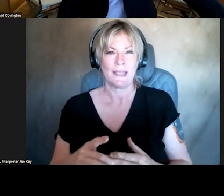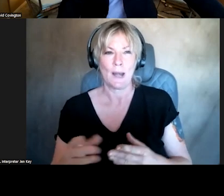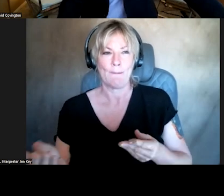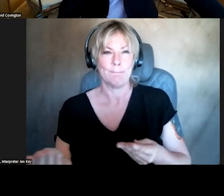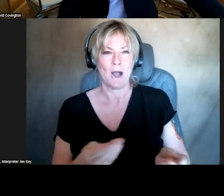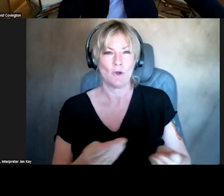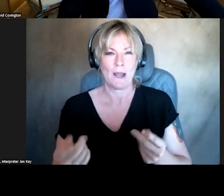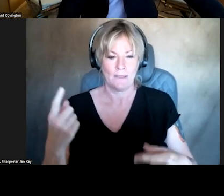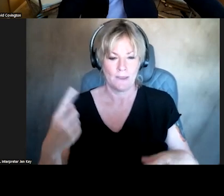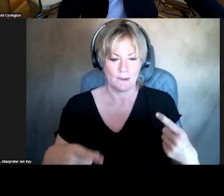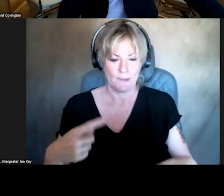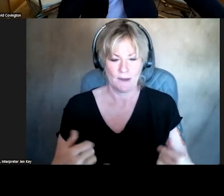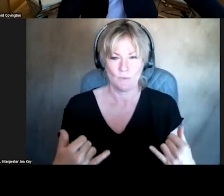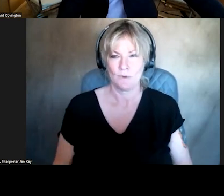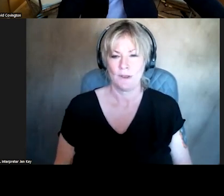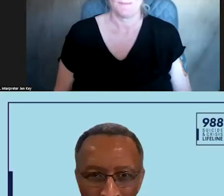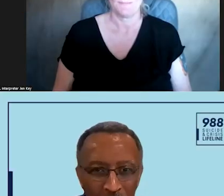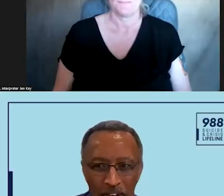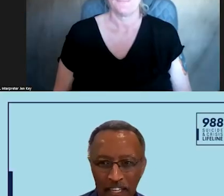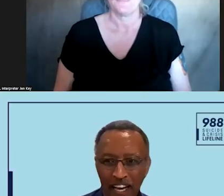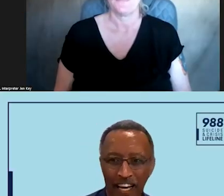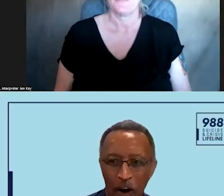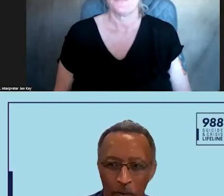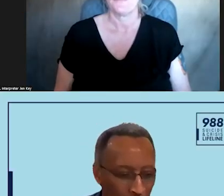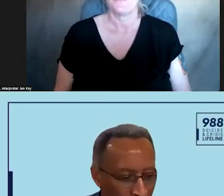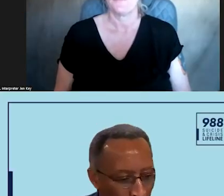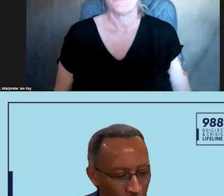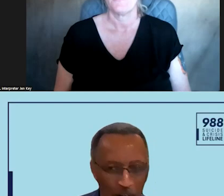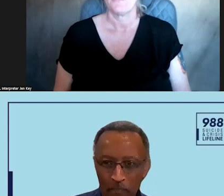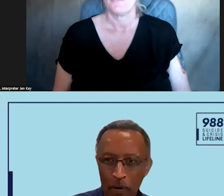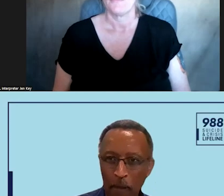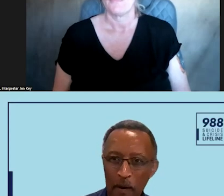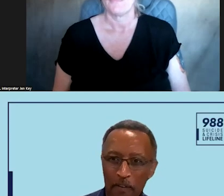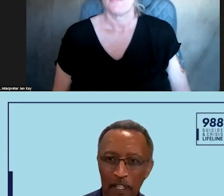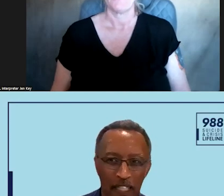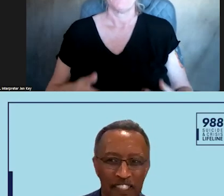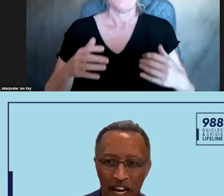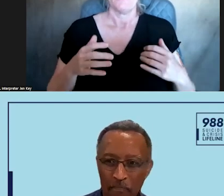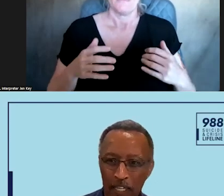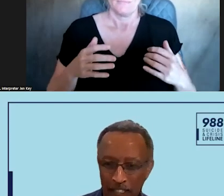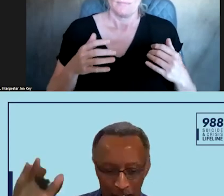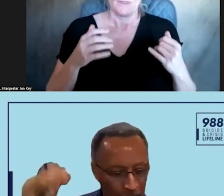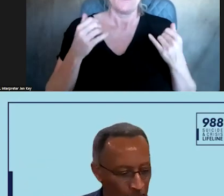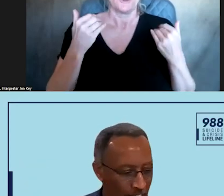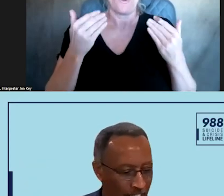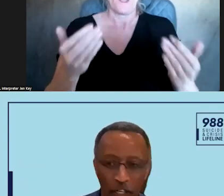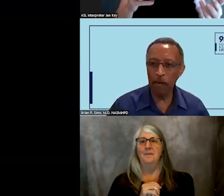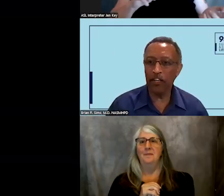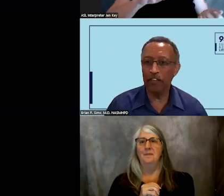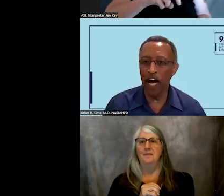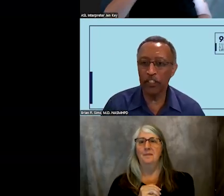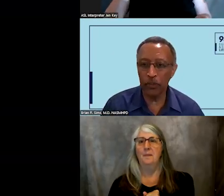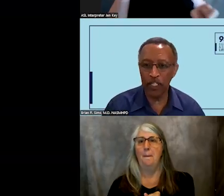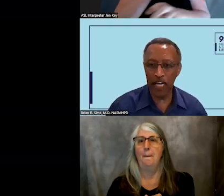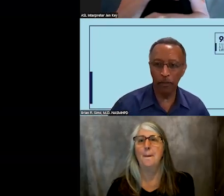debate today. All righty, well, thank you, Dave. And already we are preparing for this. I'm Brian Sims. I'm one of the senior